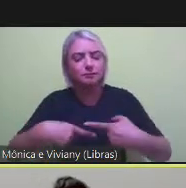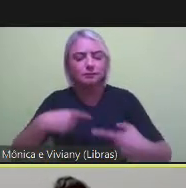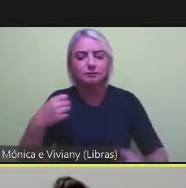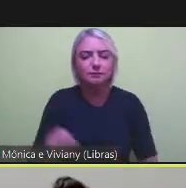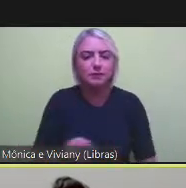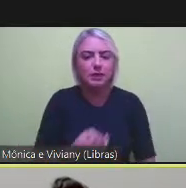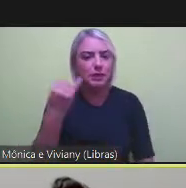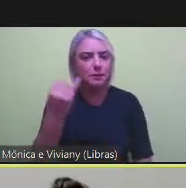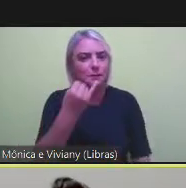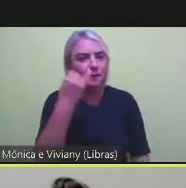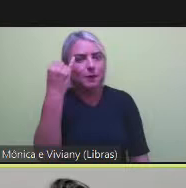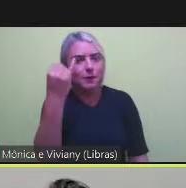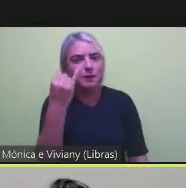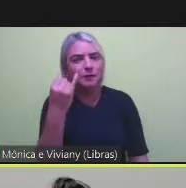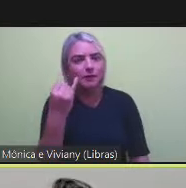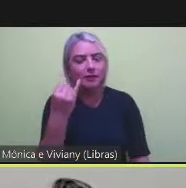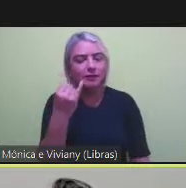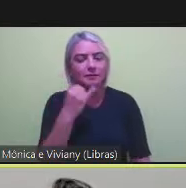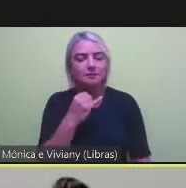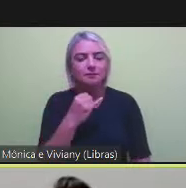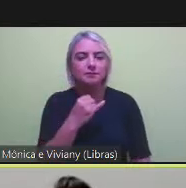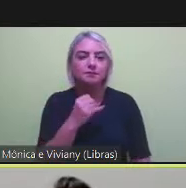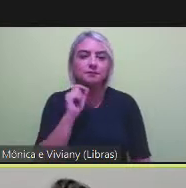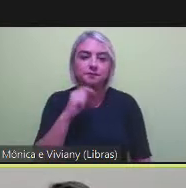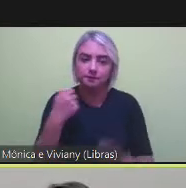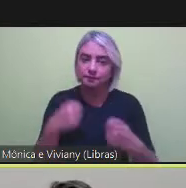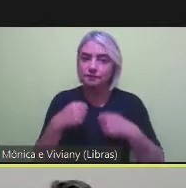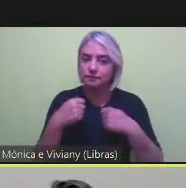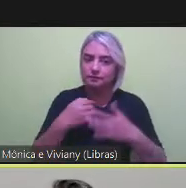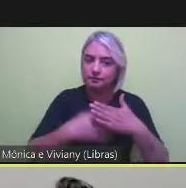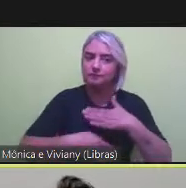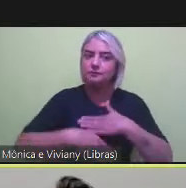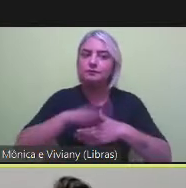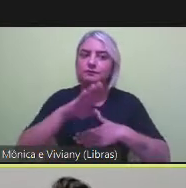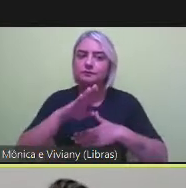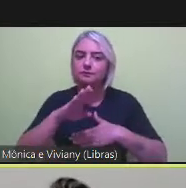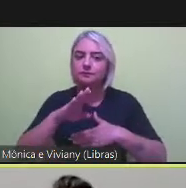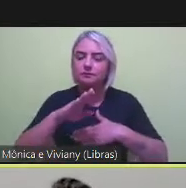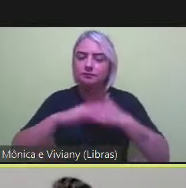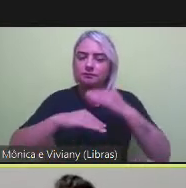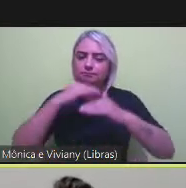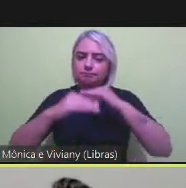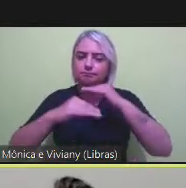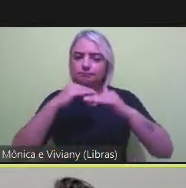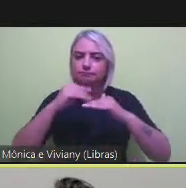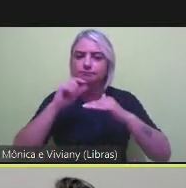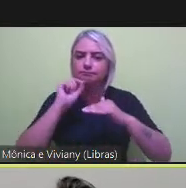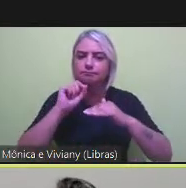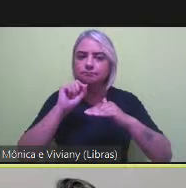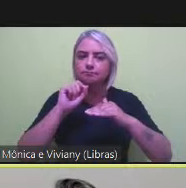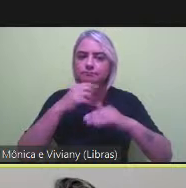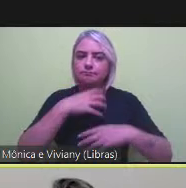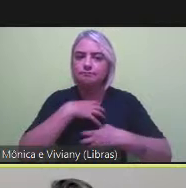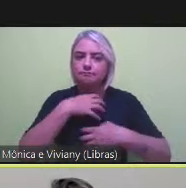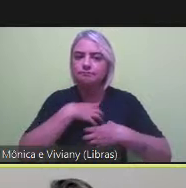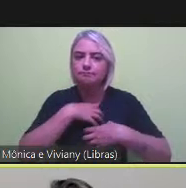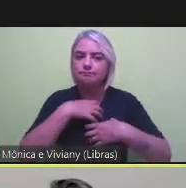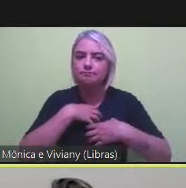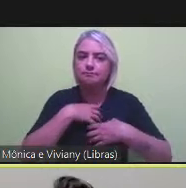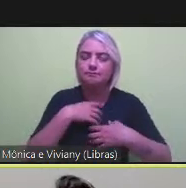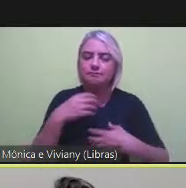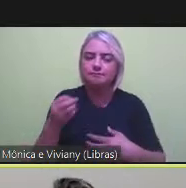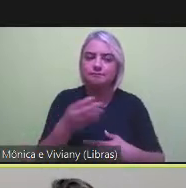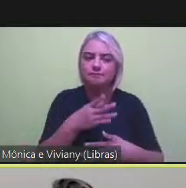very pertinent discussions, and we need to advance and grow, and I believe